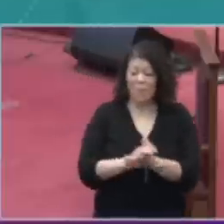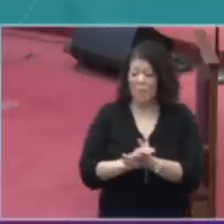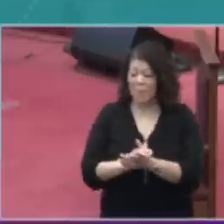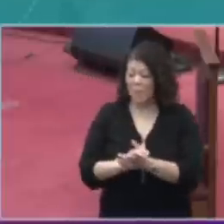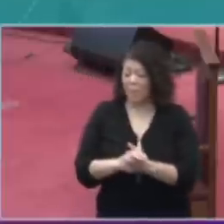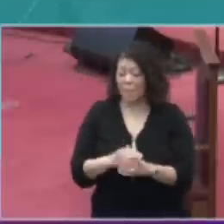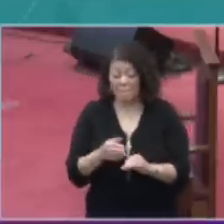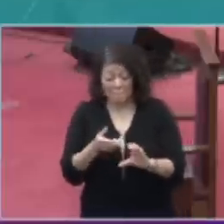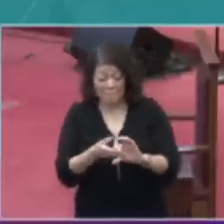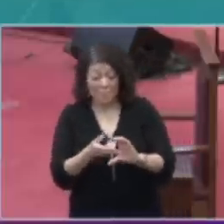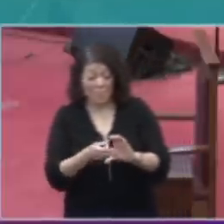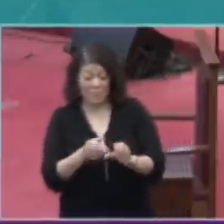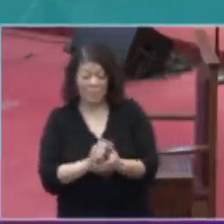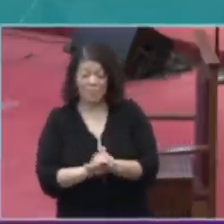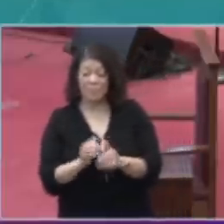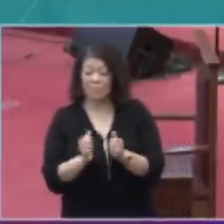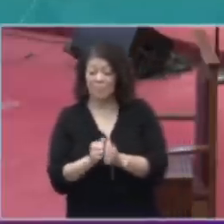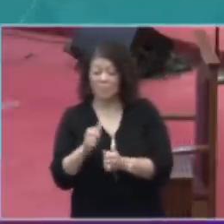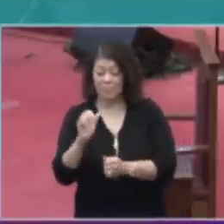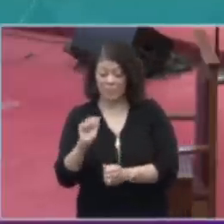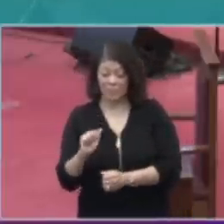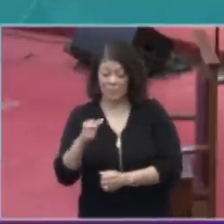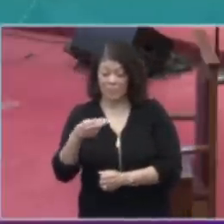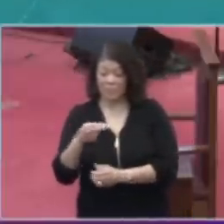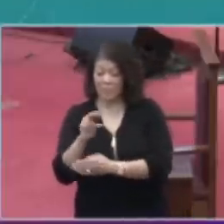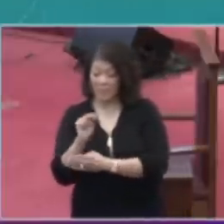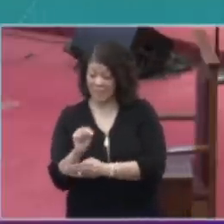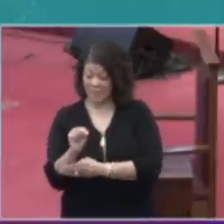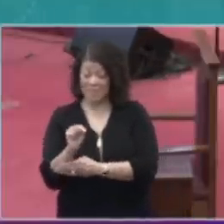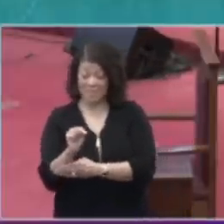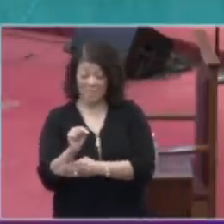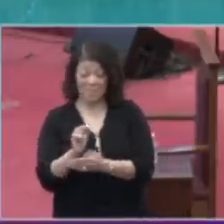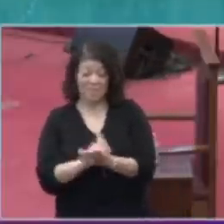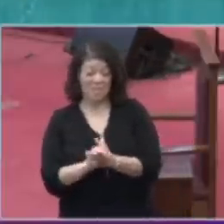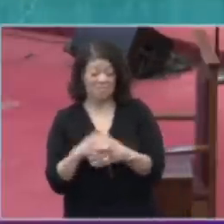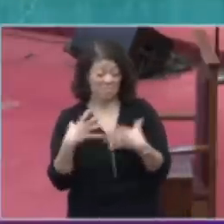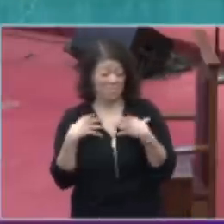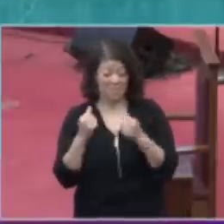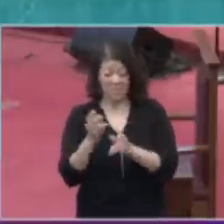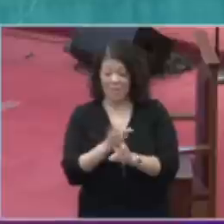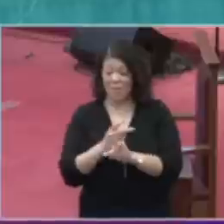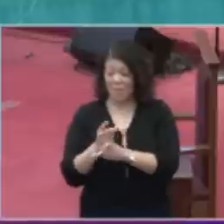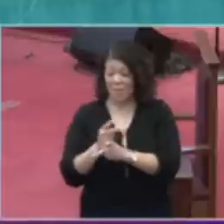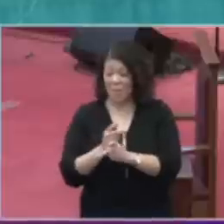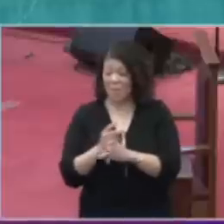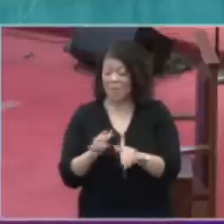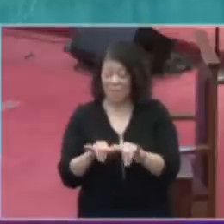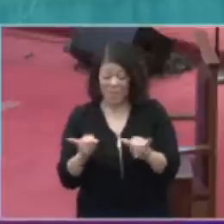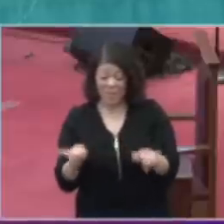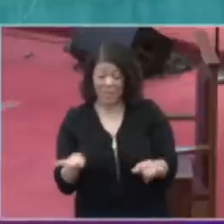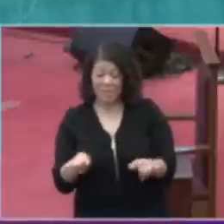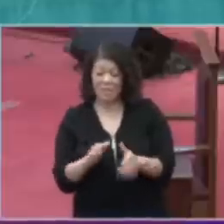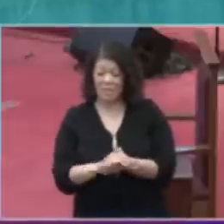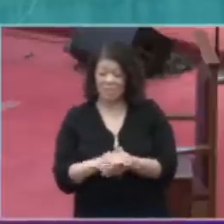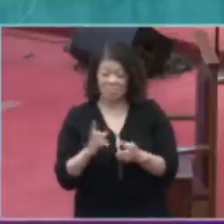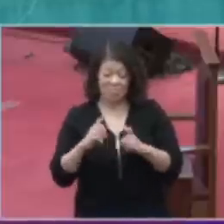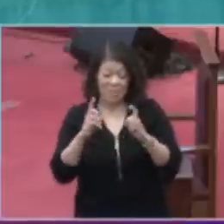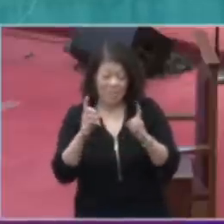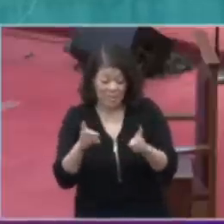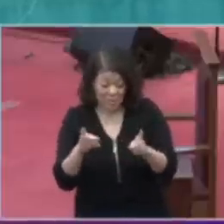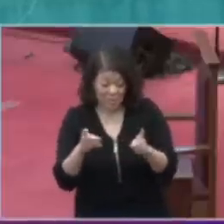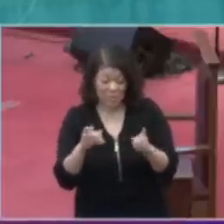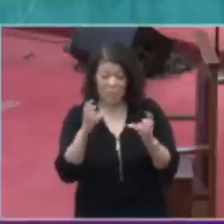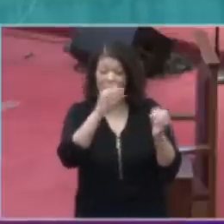Health Network, and they are always on a weekly basis providing me reports of where we are